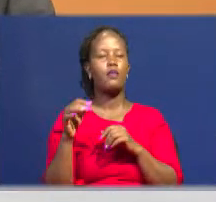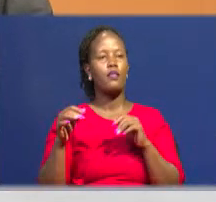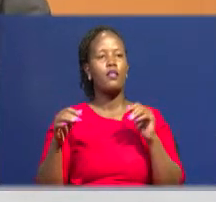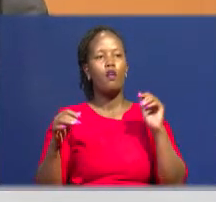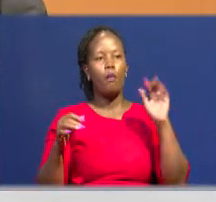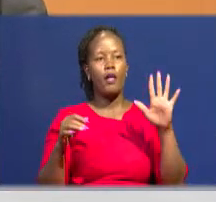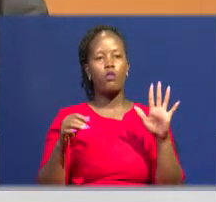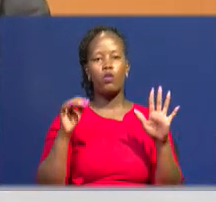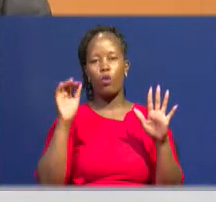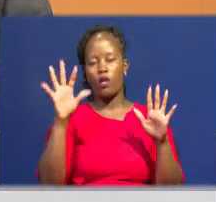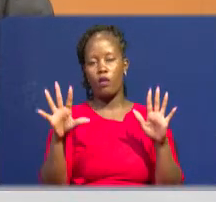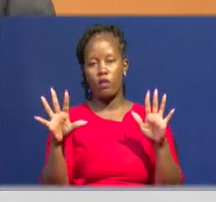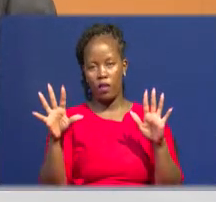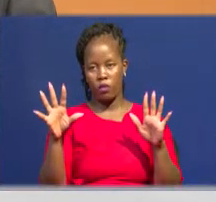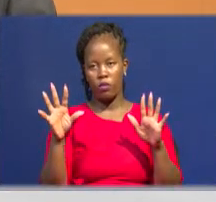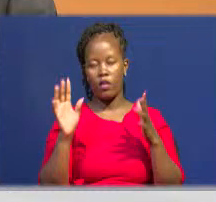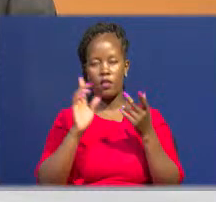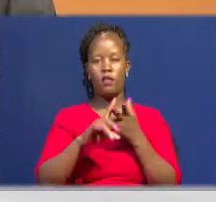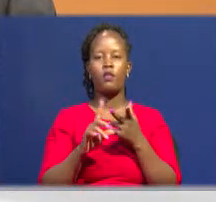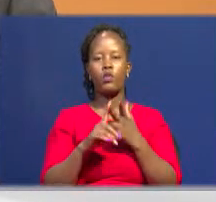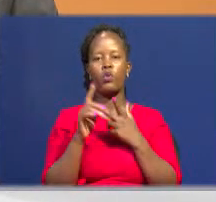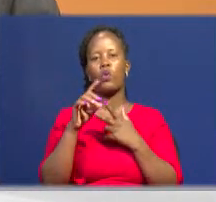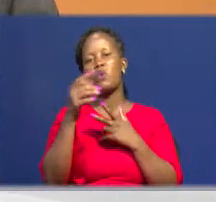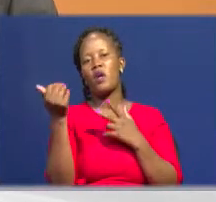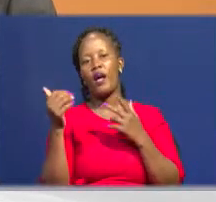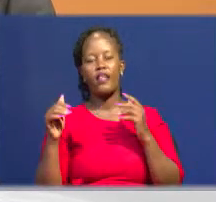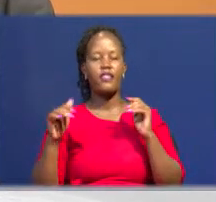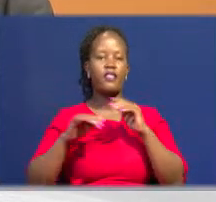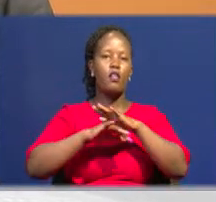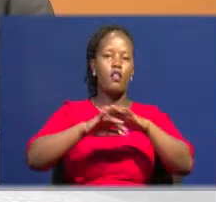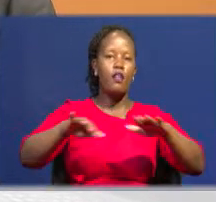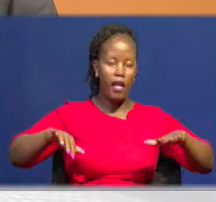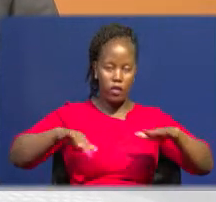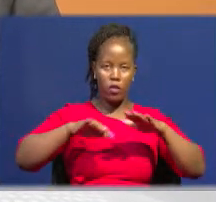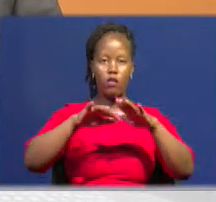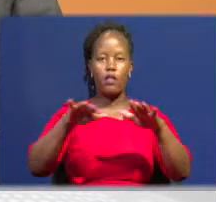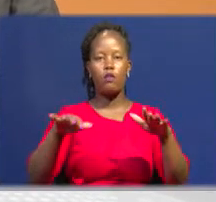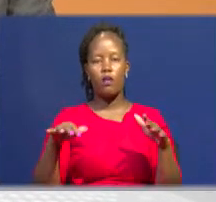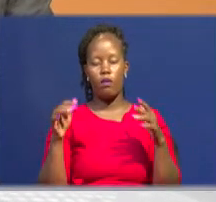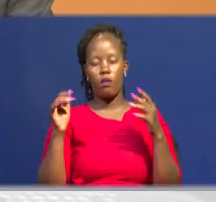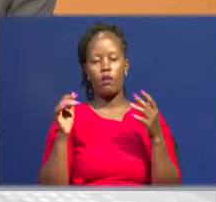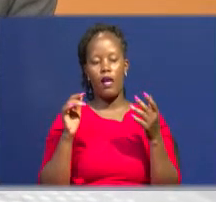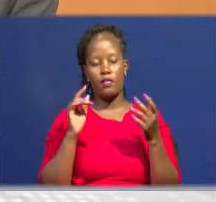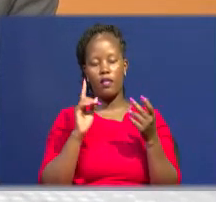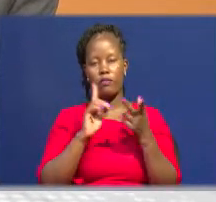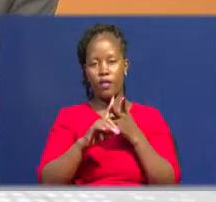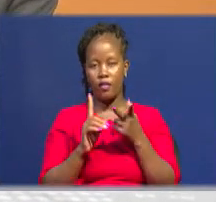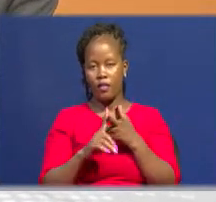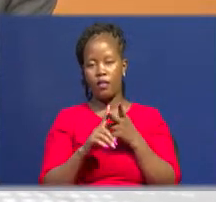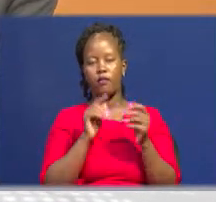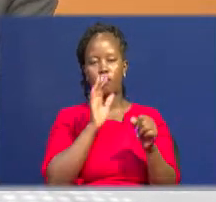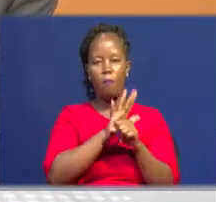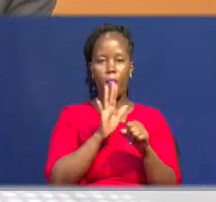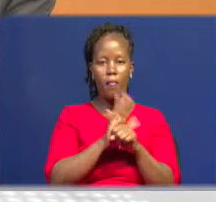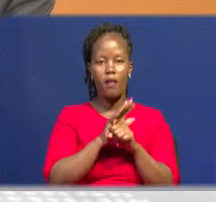handball, 15s rugby, hockey, swimming, athletics, and cross-country have happened in the